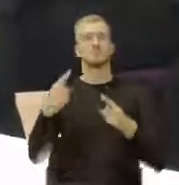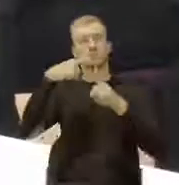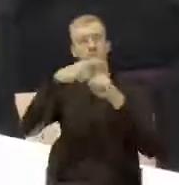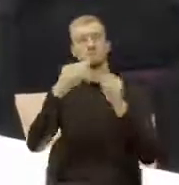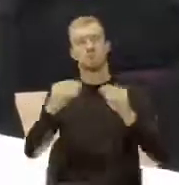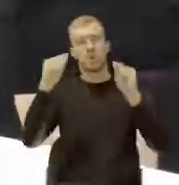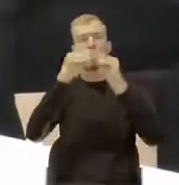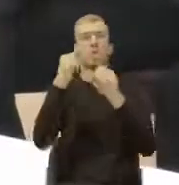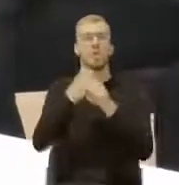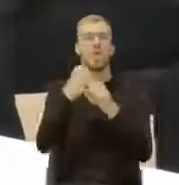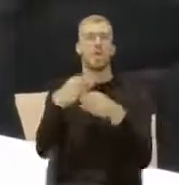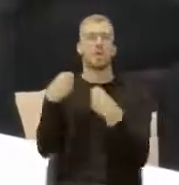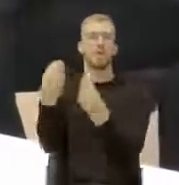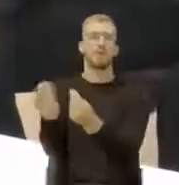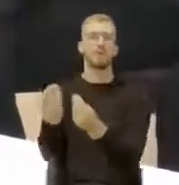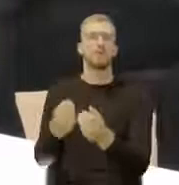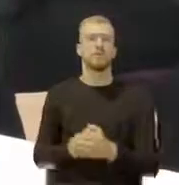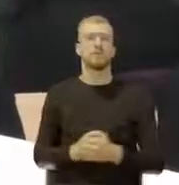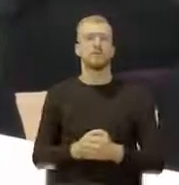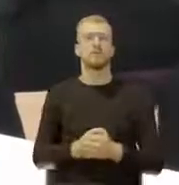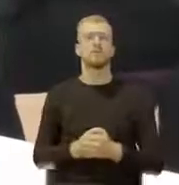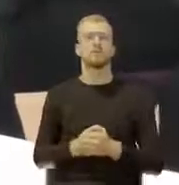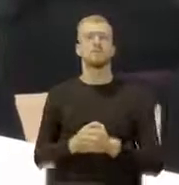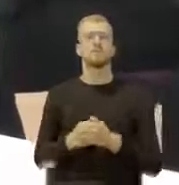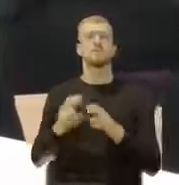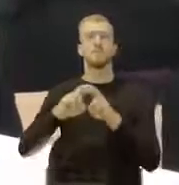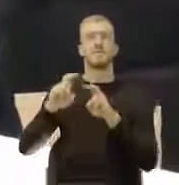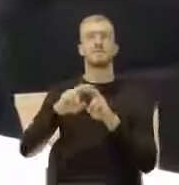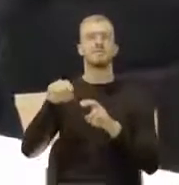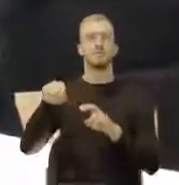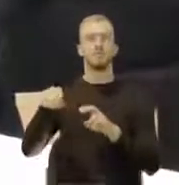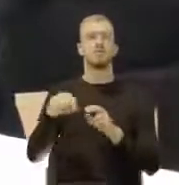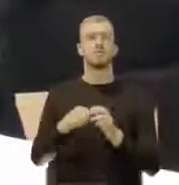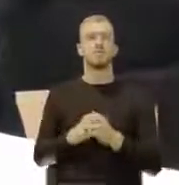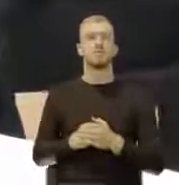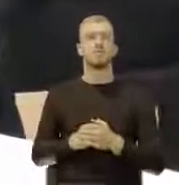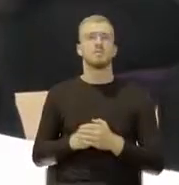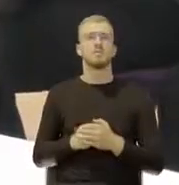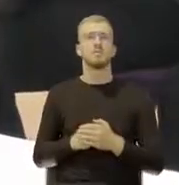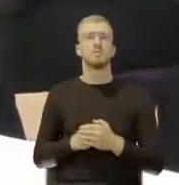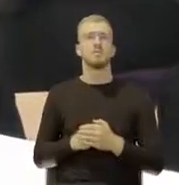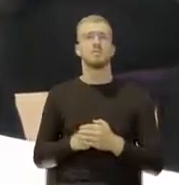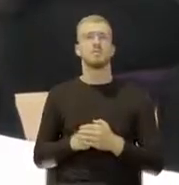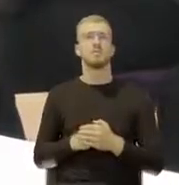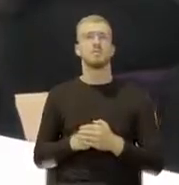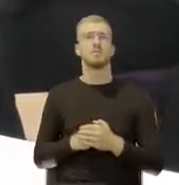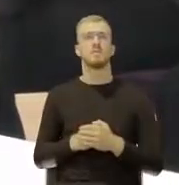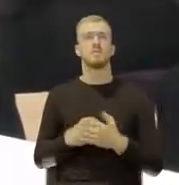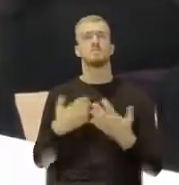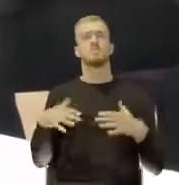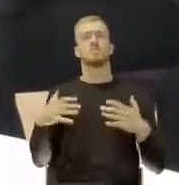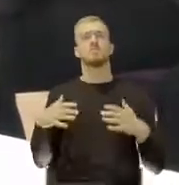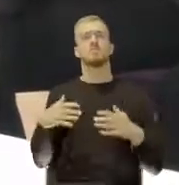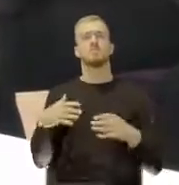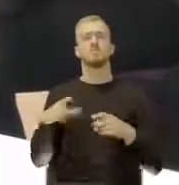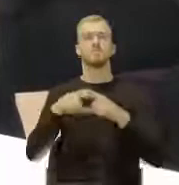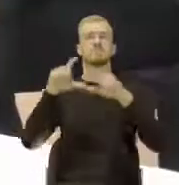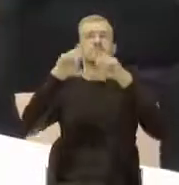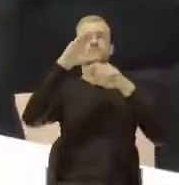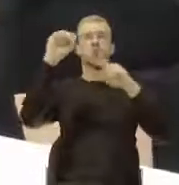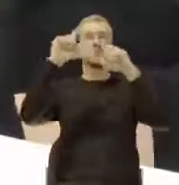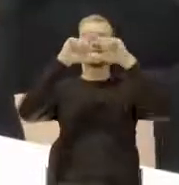largest employers in the city. I have two examples in mind: Amsterdam, Brussels. The first employer in those cities